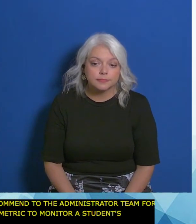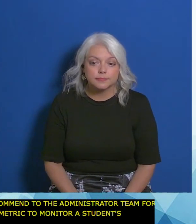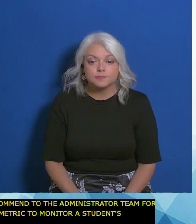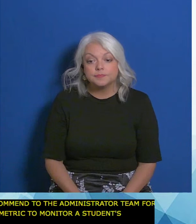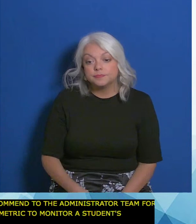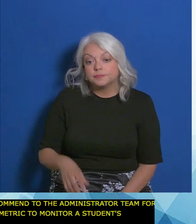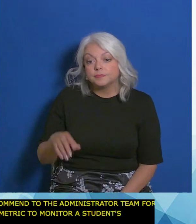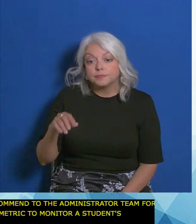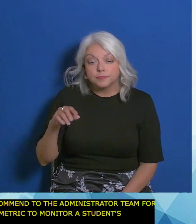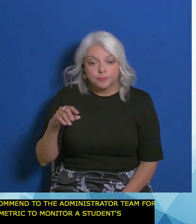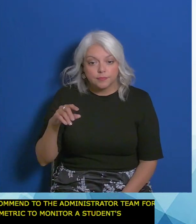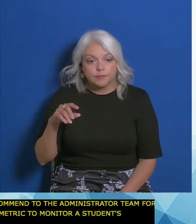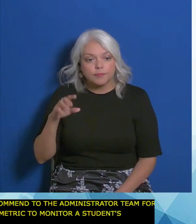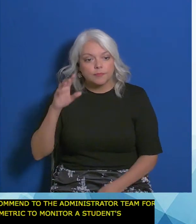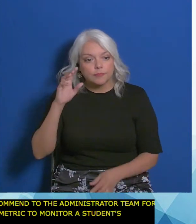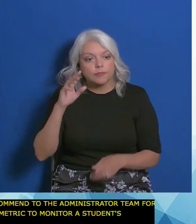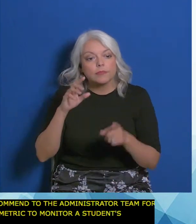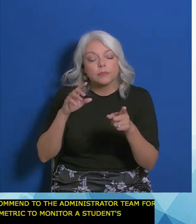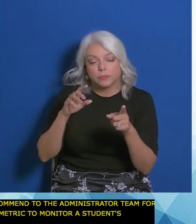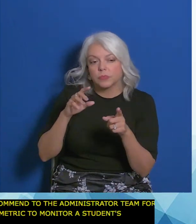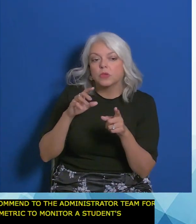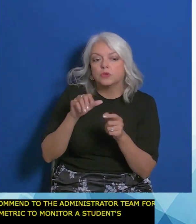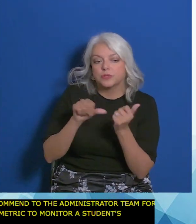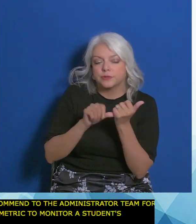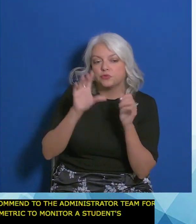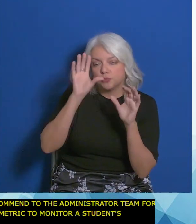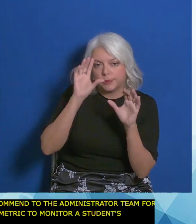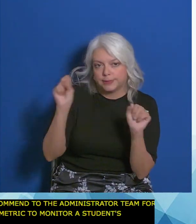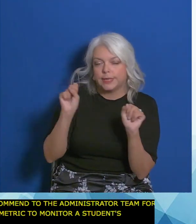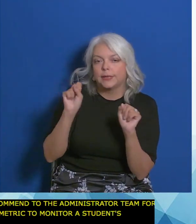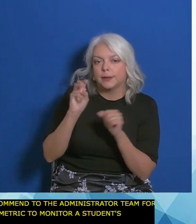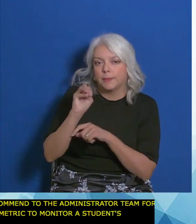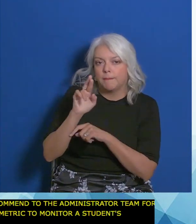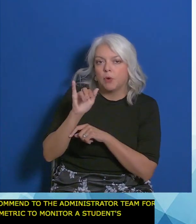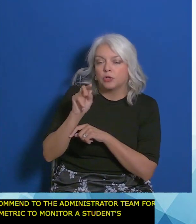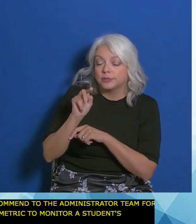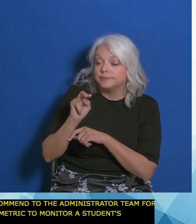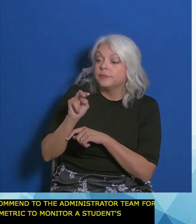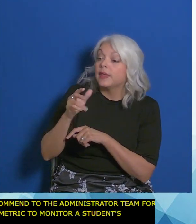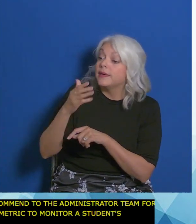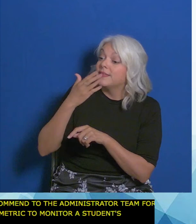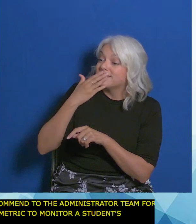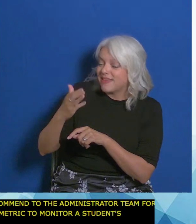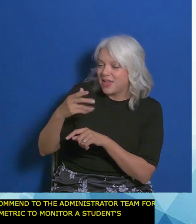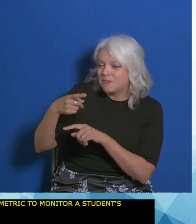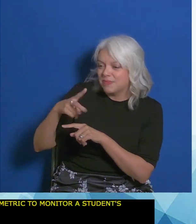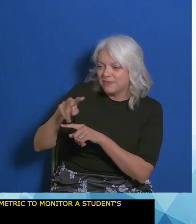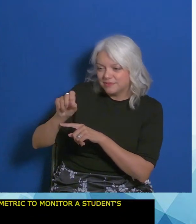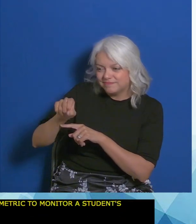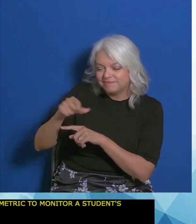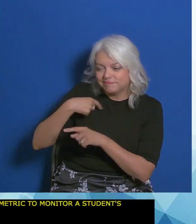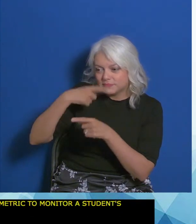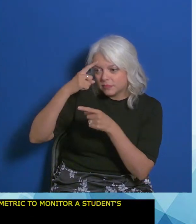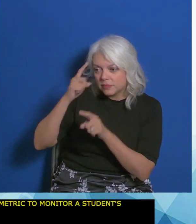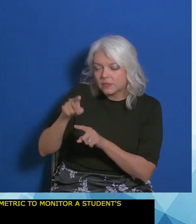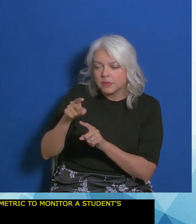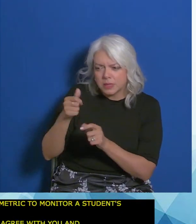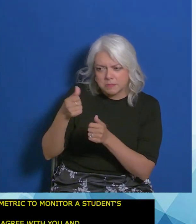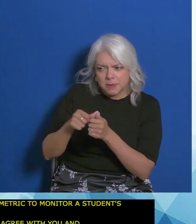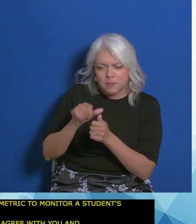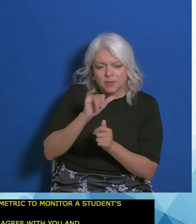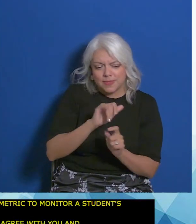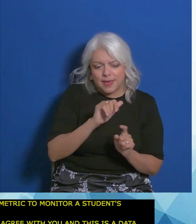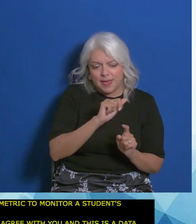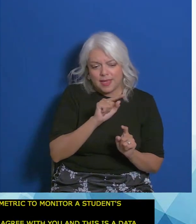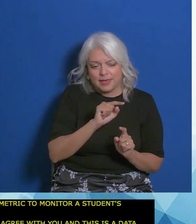Thank you for that, PV. Yes, I agree with you. It's a data point.